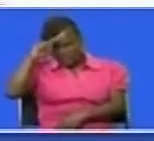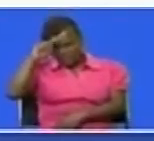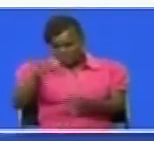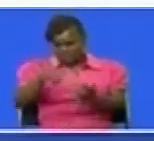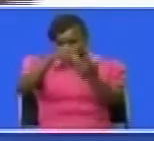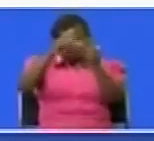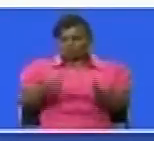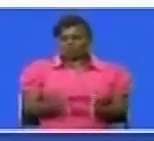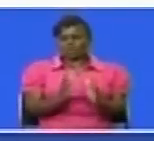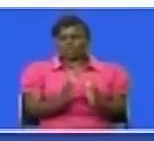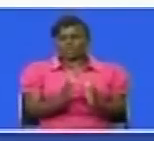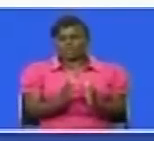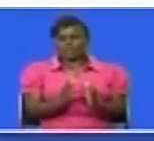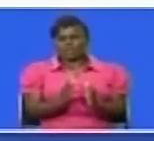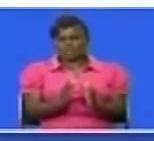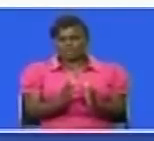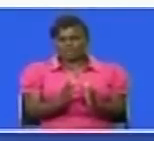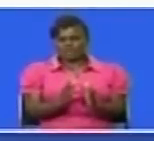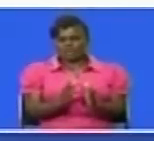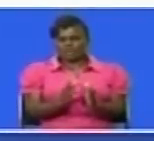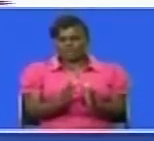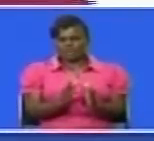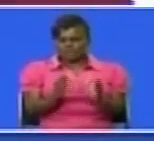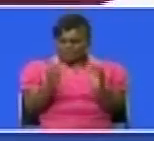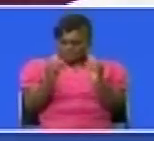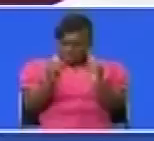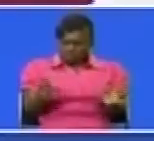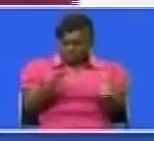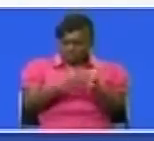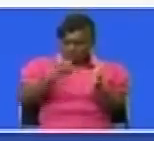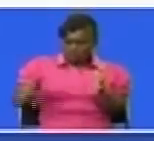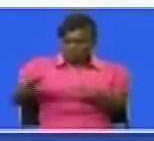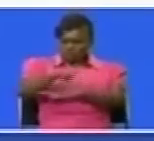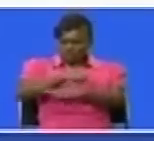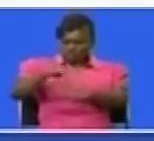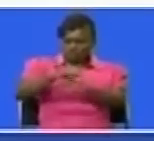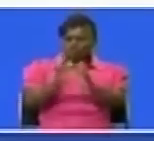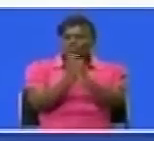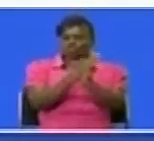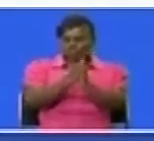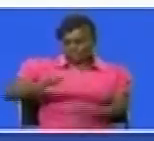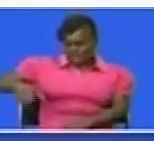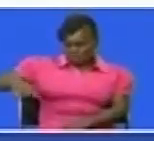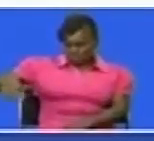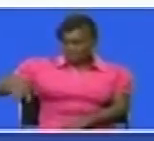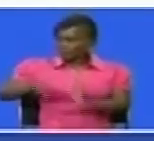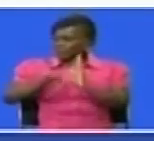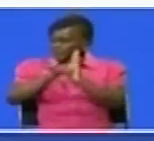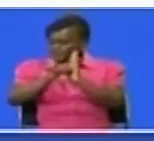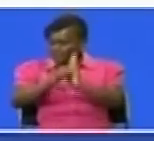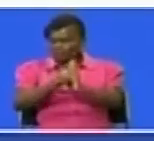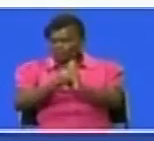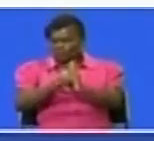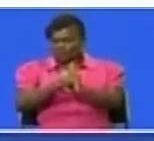is why, and I'm glad Mheshimiwa mentioned it, even if you remove the national narrative and you go to the county narrative. For instance, in Embu,